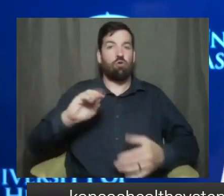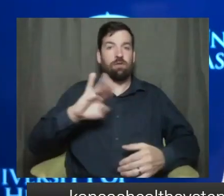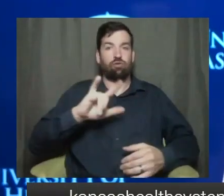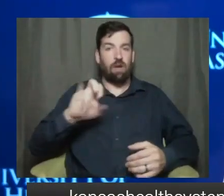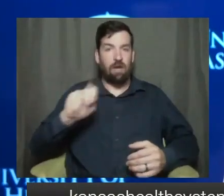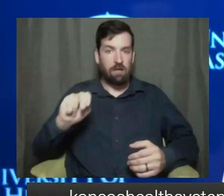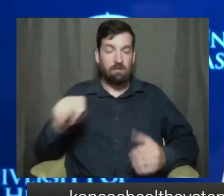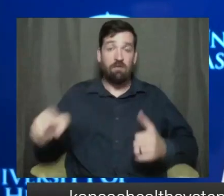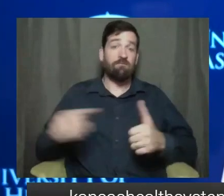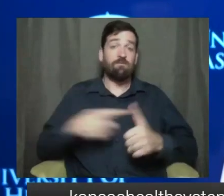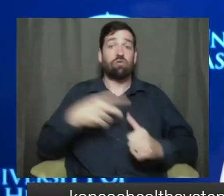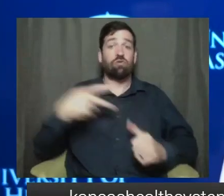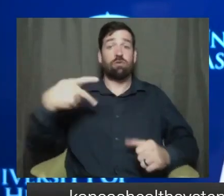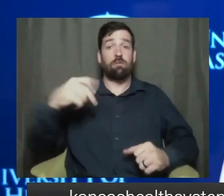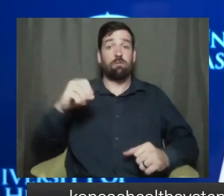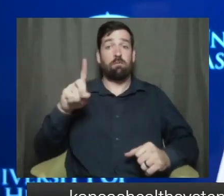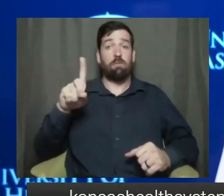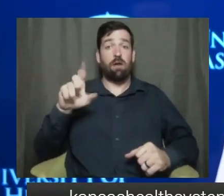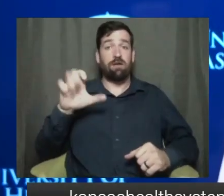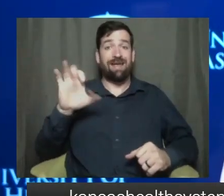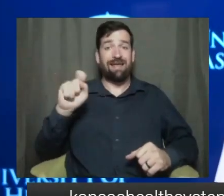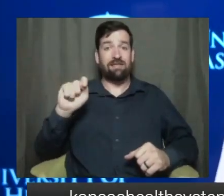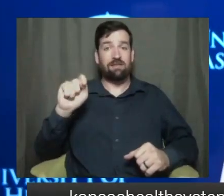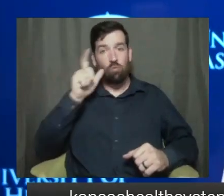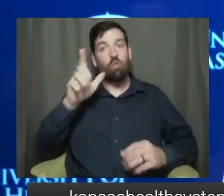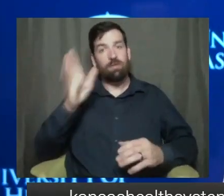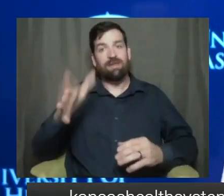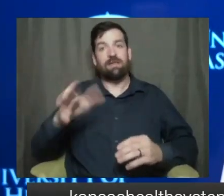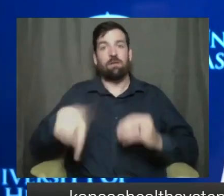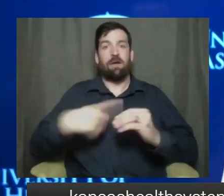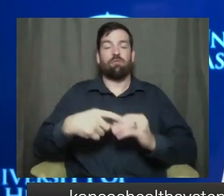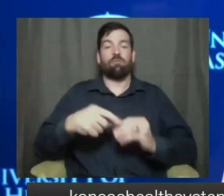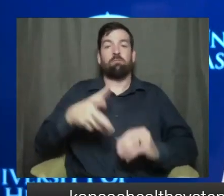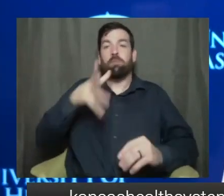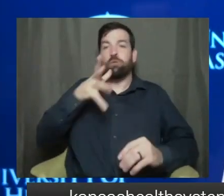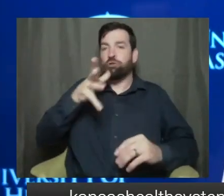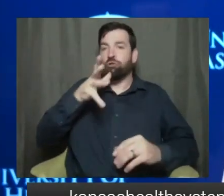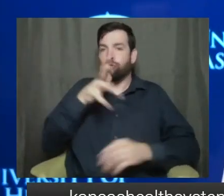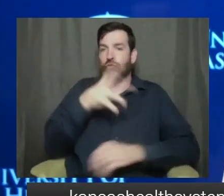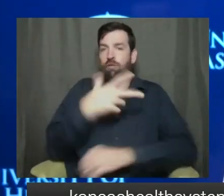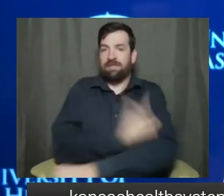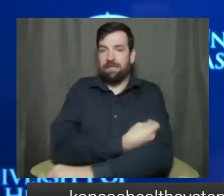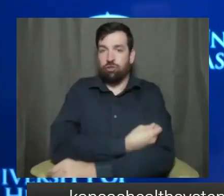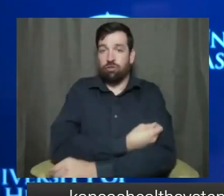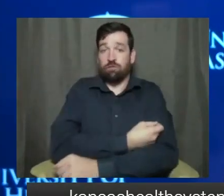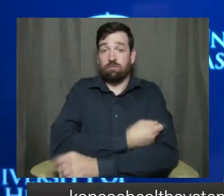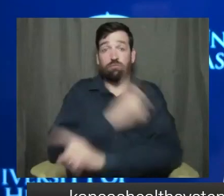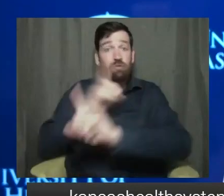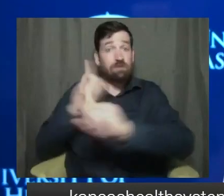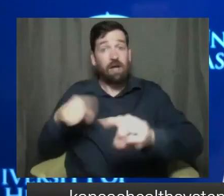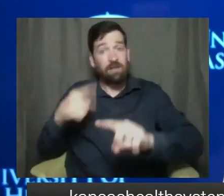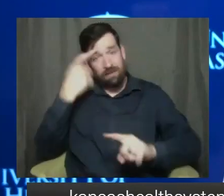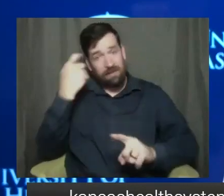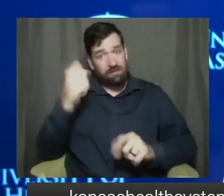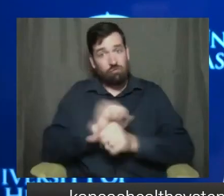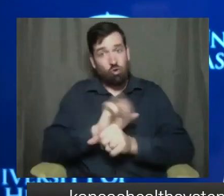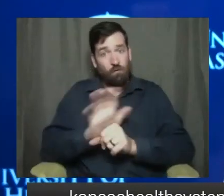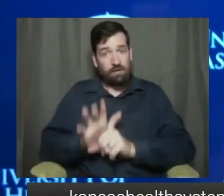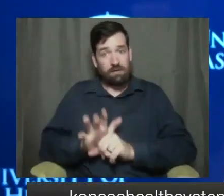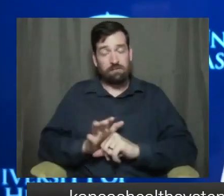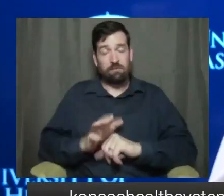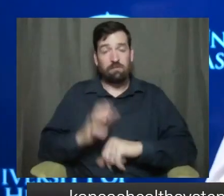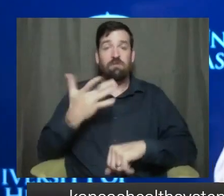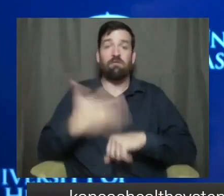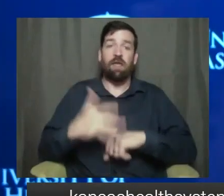ever done is going to be about maternal immunization, and that's a direct response to COVID, and it's available on the ACOG